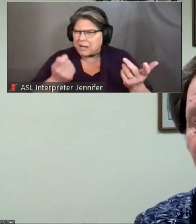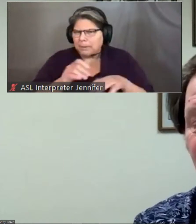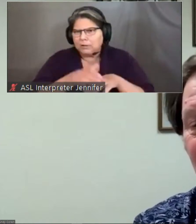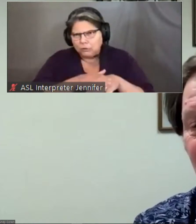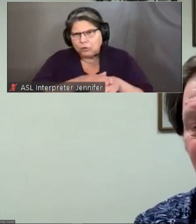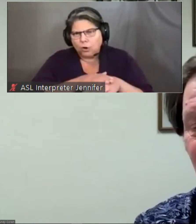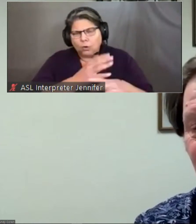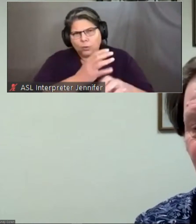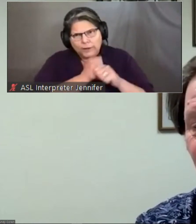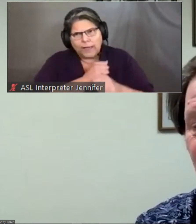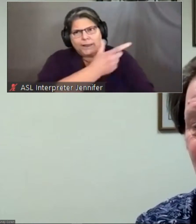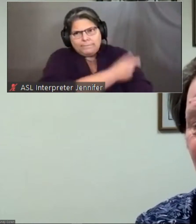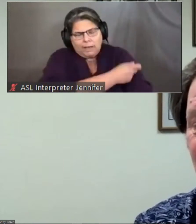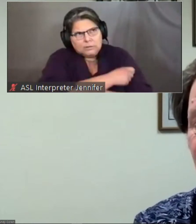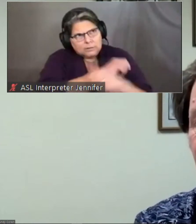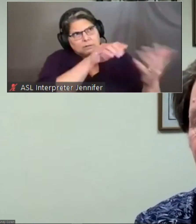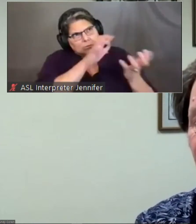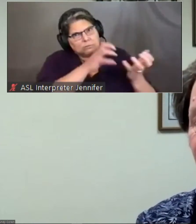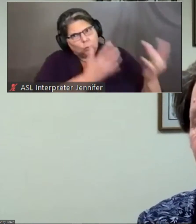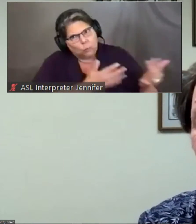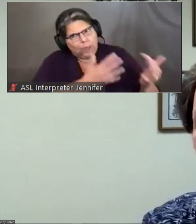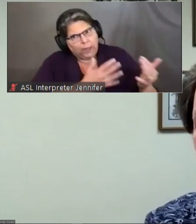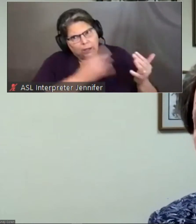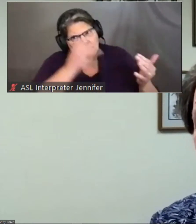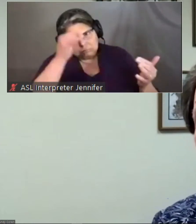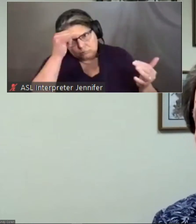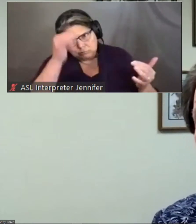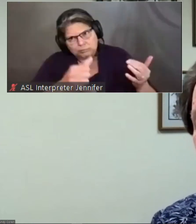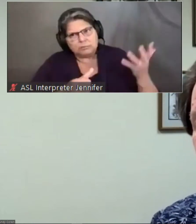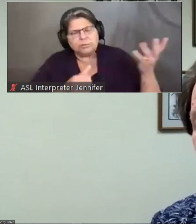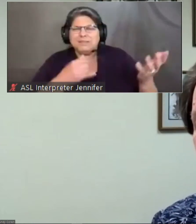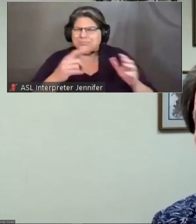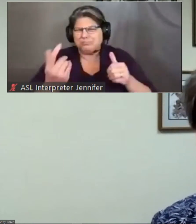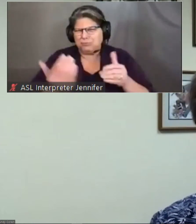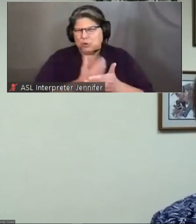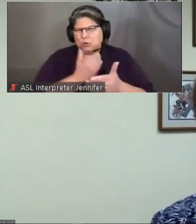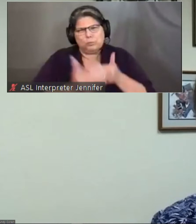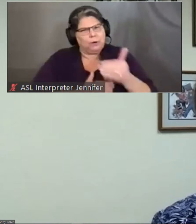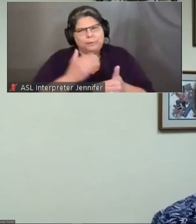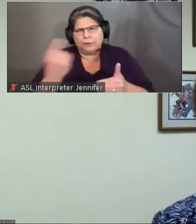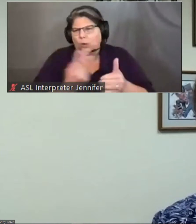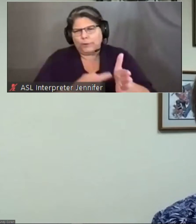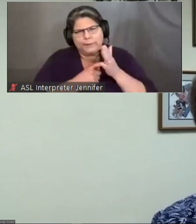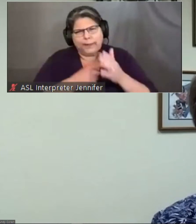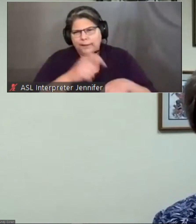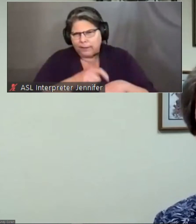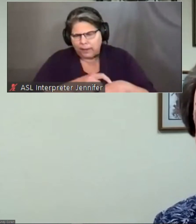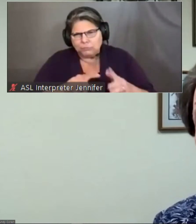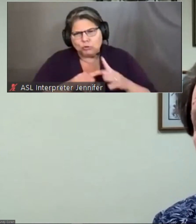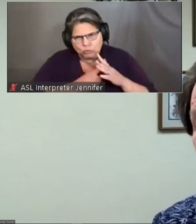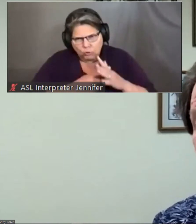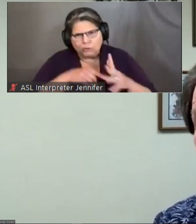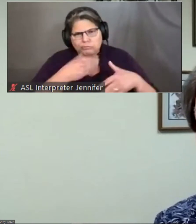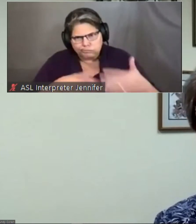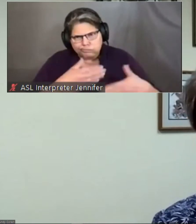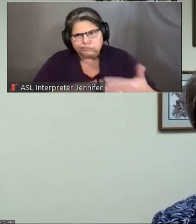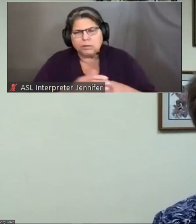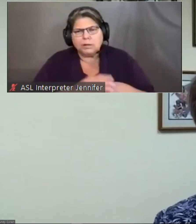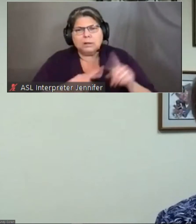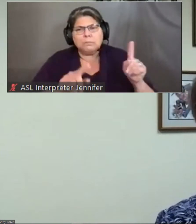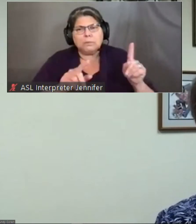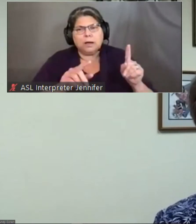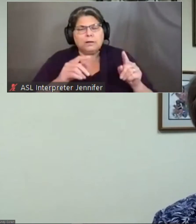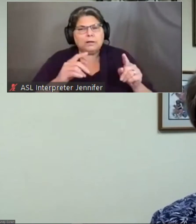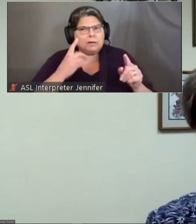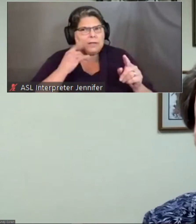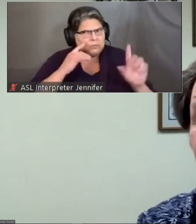out. There's always slowness at the beginning of a process, but those of us in county public health felt that we were getting things